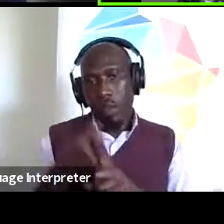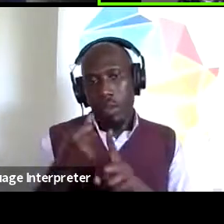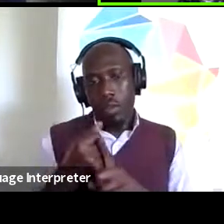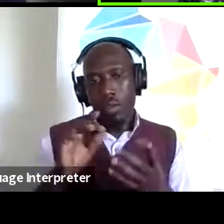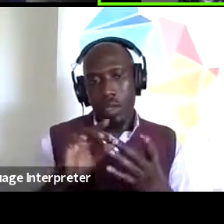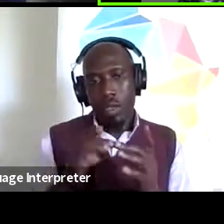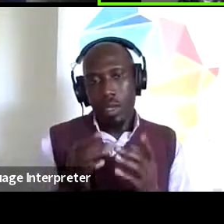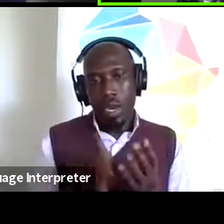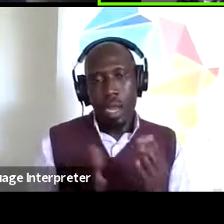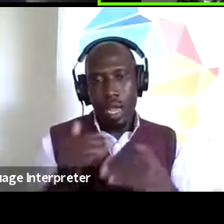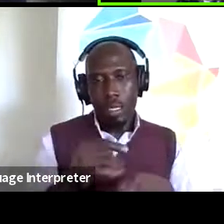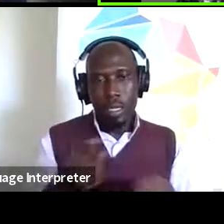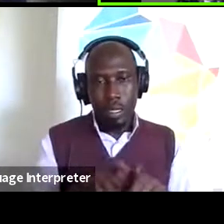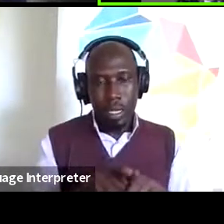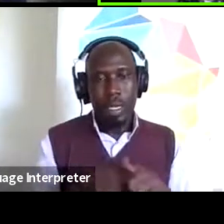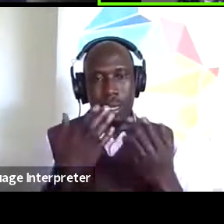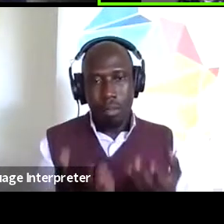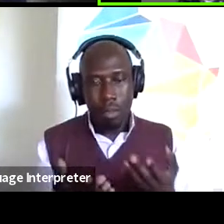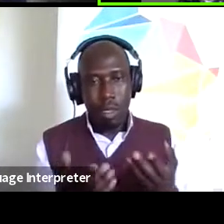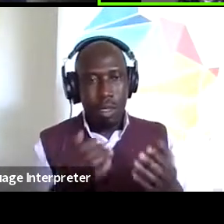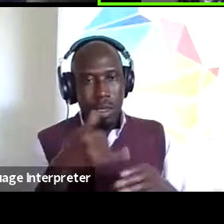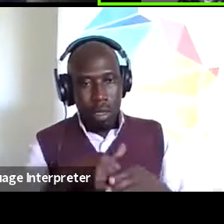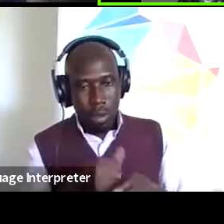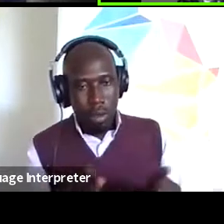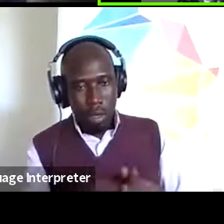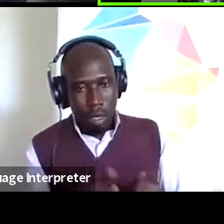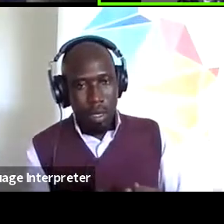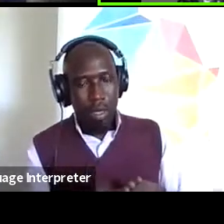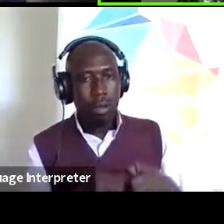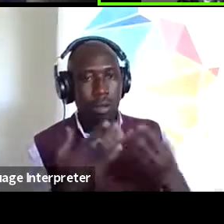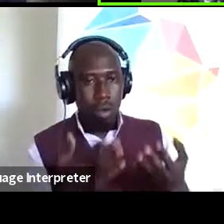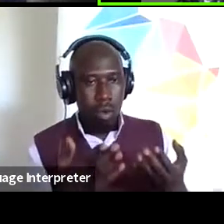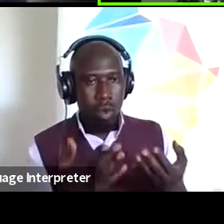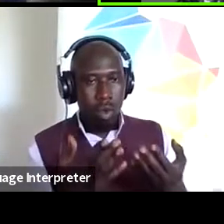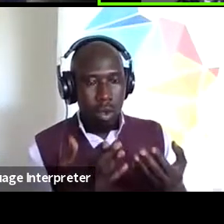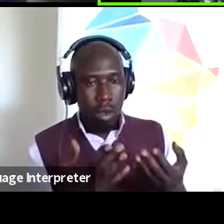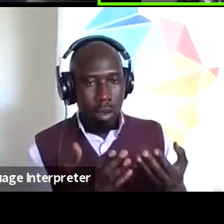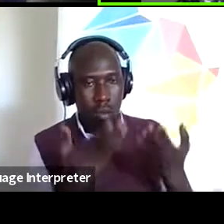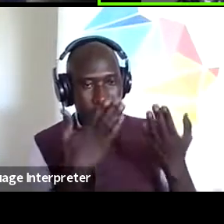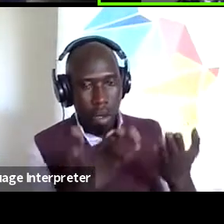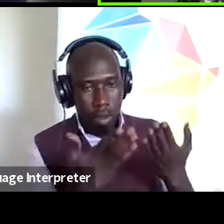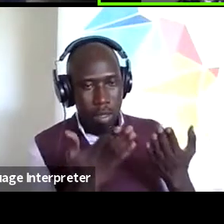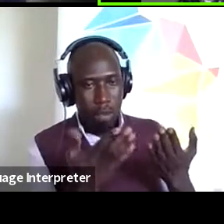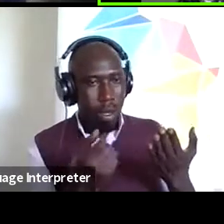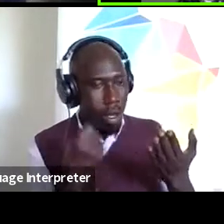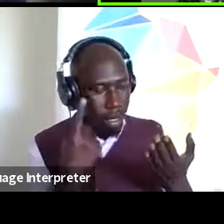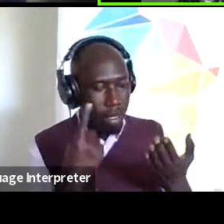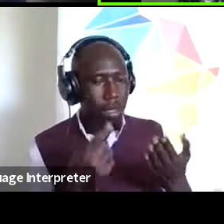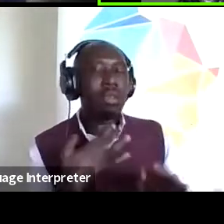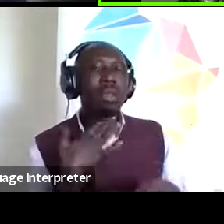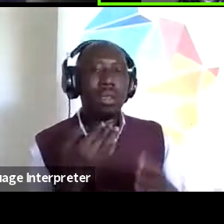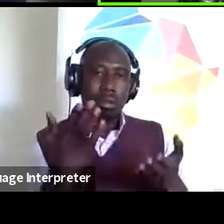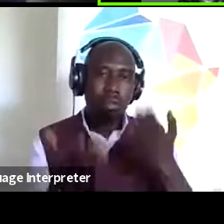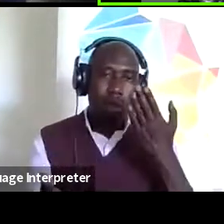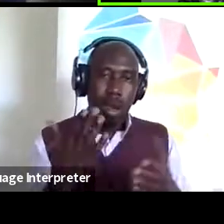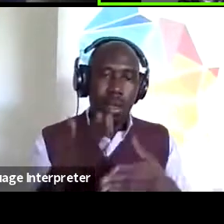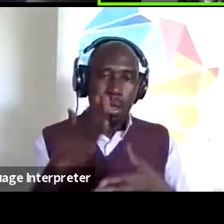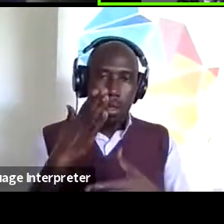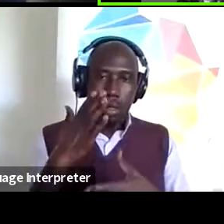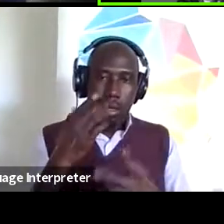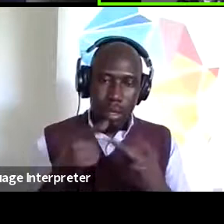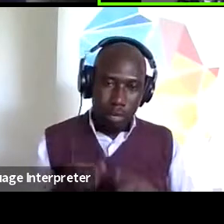access and affordability. This also includes ensuring that they understand the need to balance between business and human